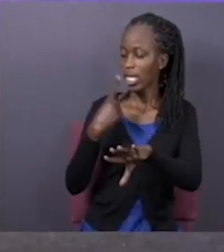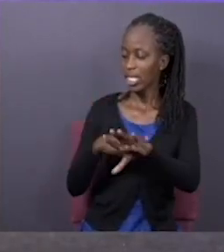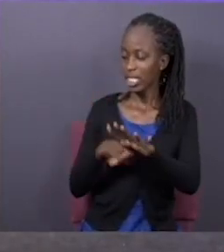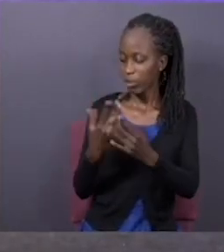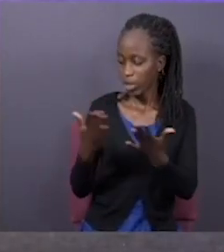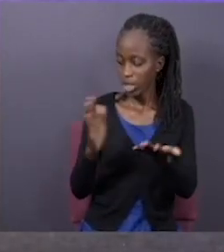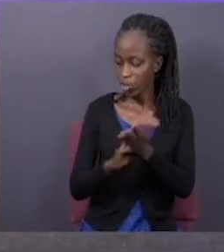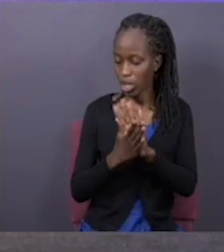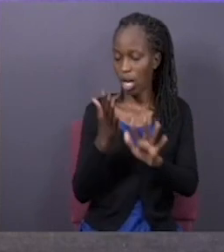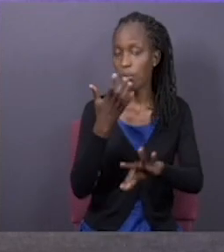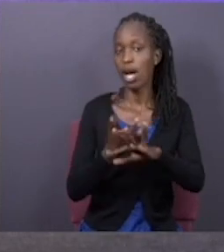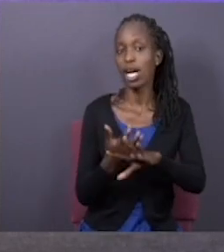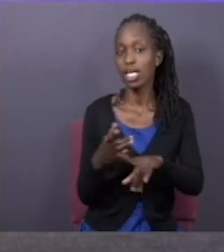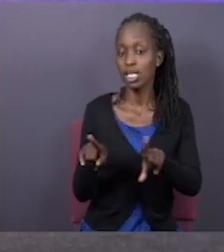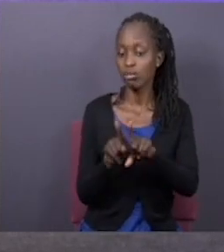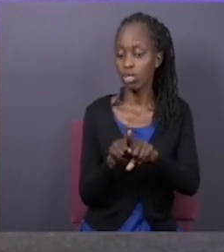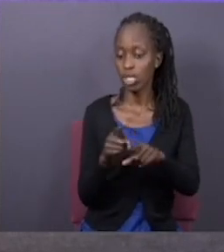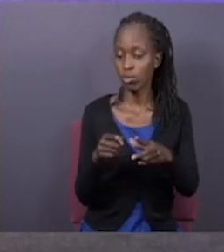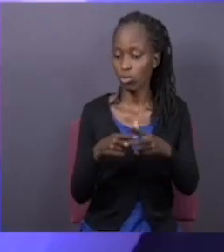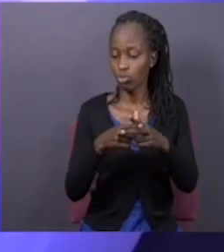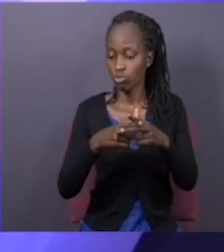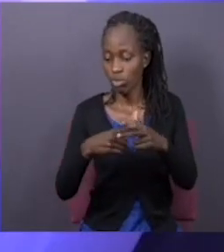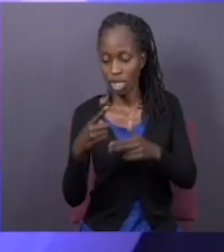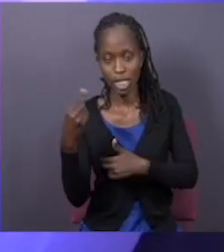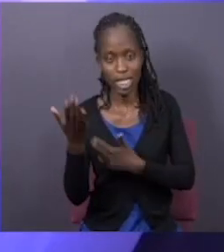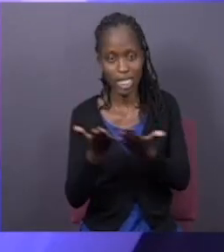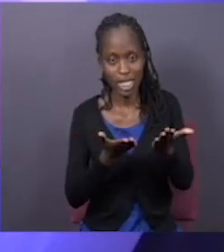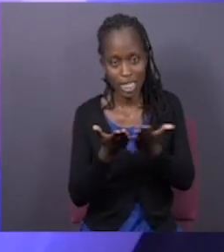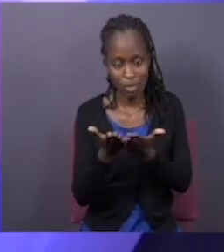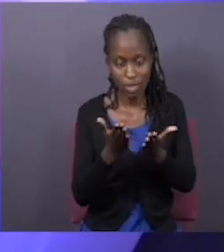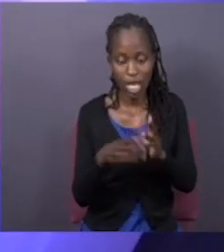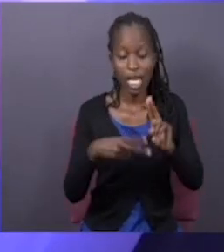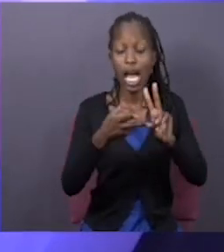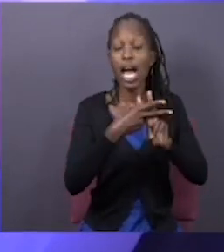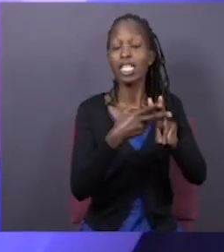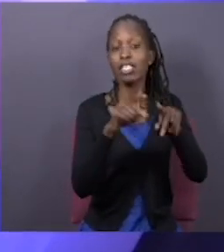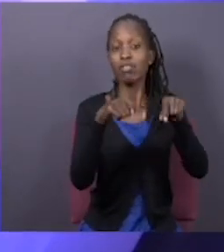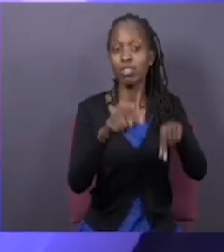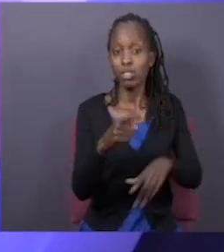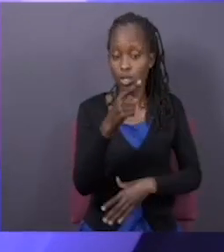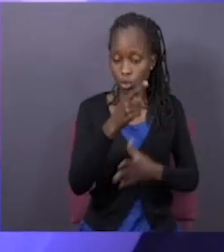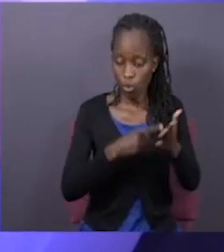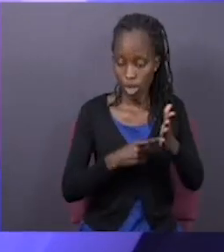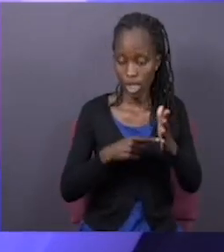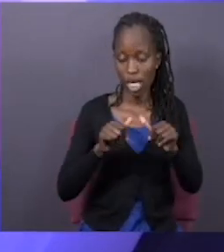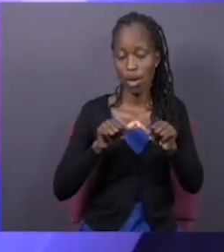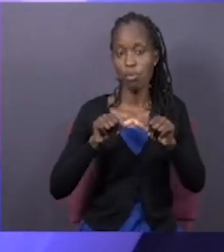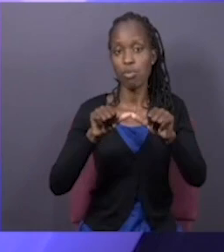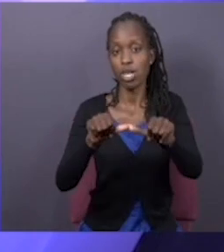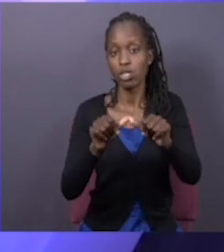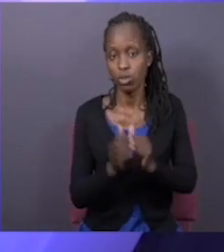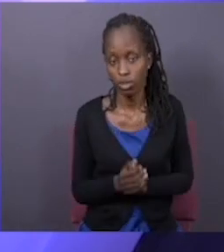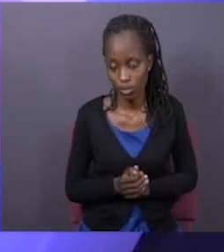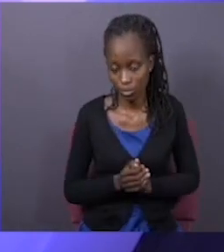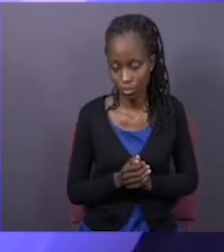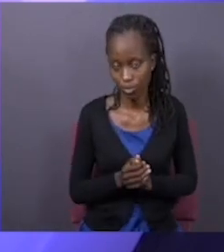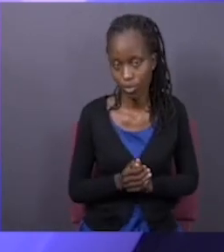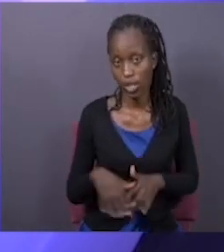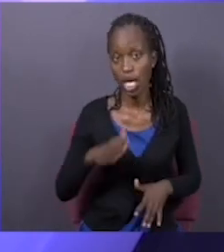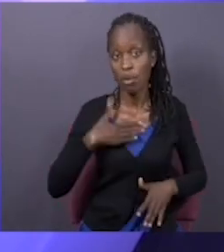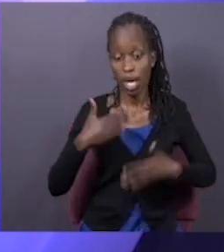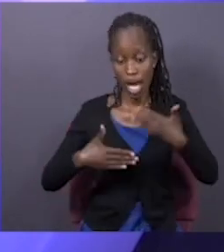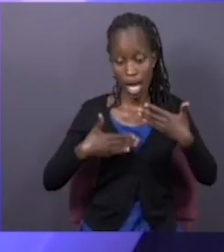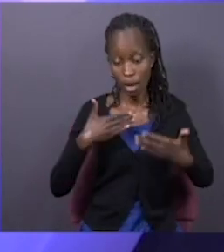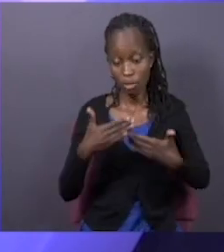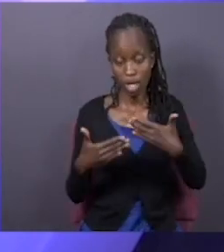Tough, as we get into the service itself. And our hashtag is hashtag press on. And I'm really